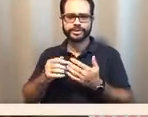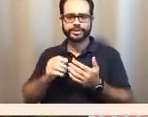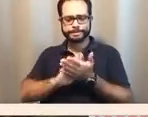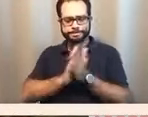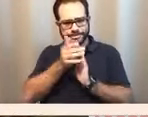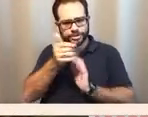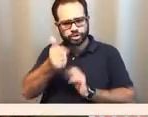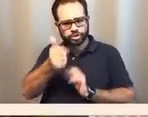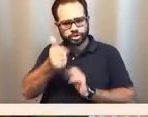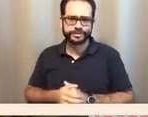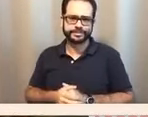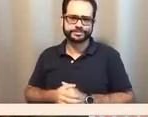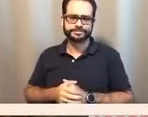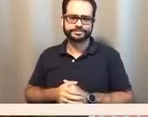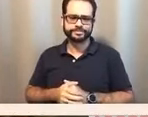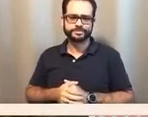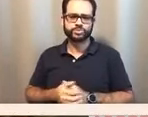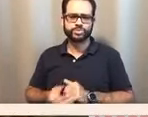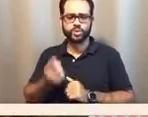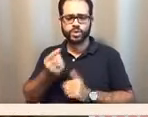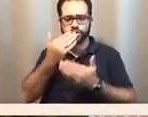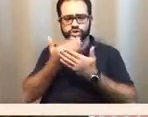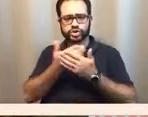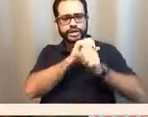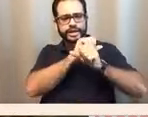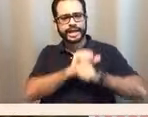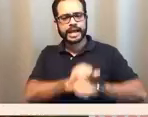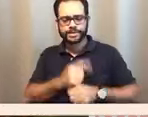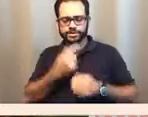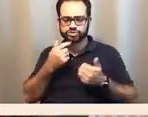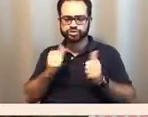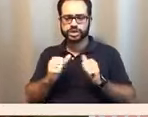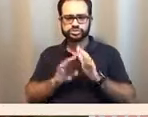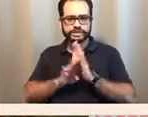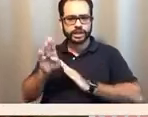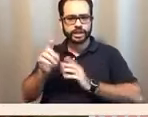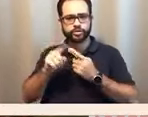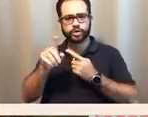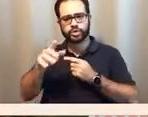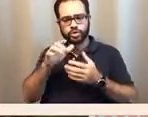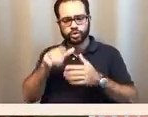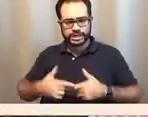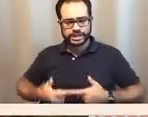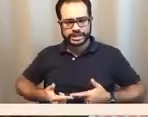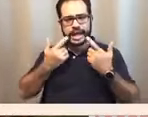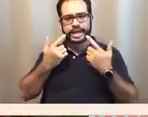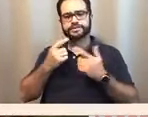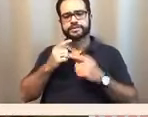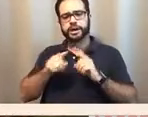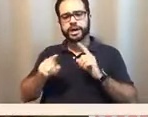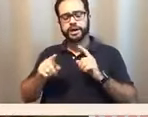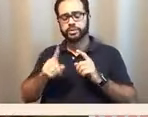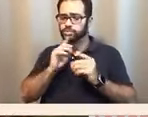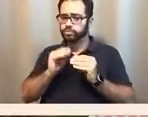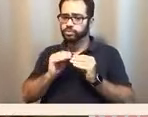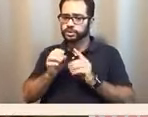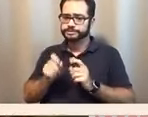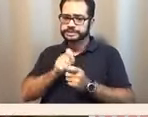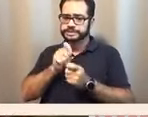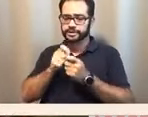One of the best habits to develop in your life in general, but especially in a marriage and relationship, be for